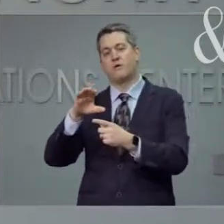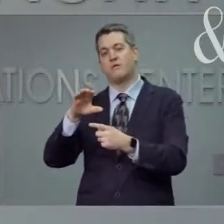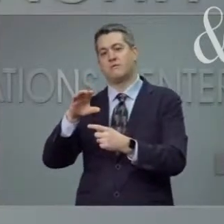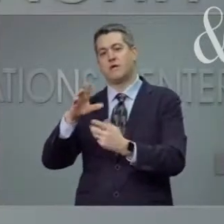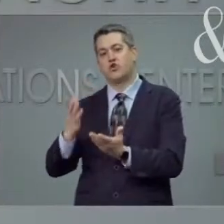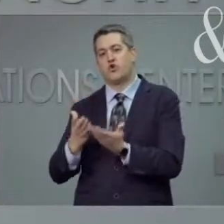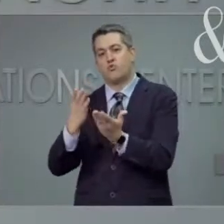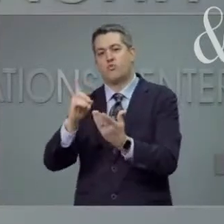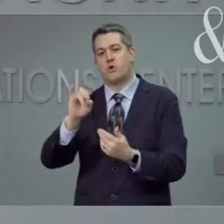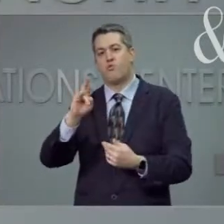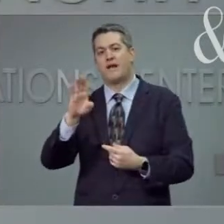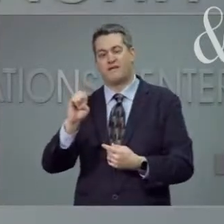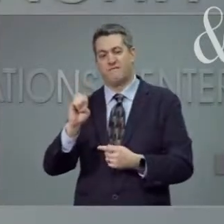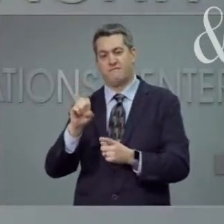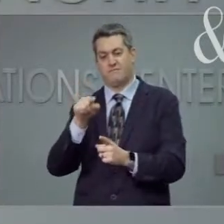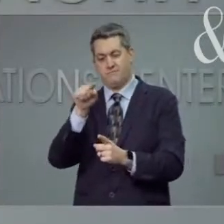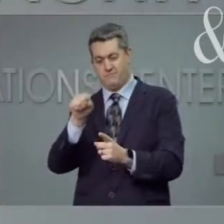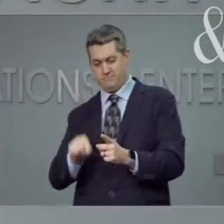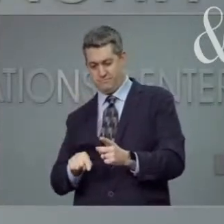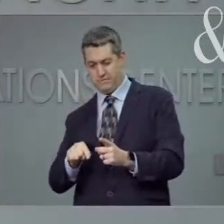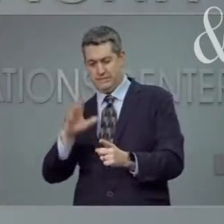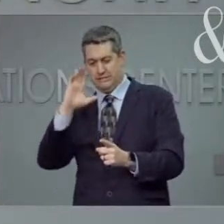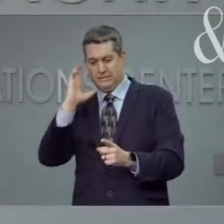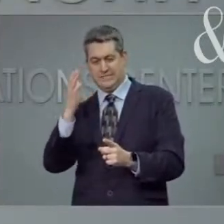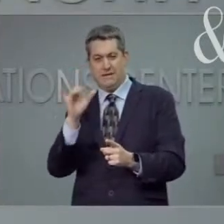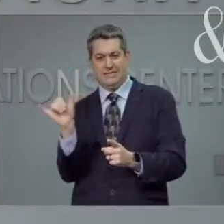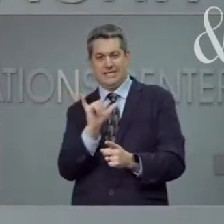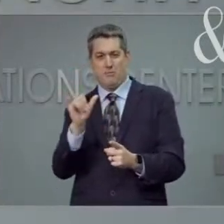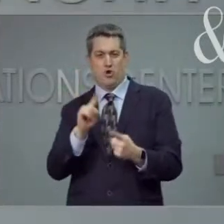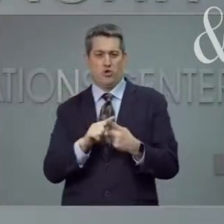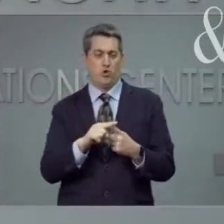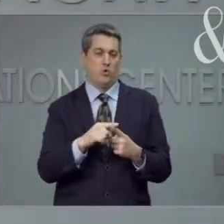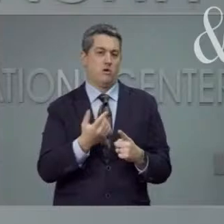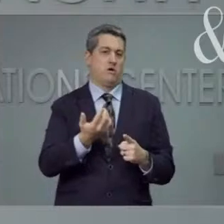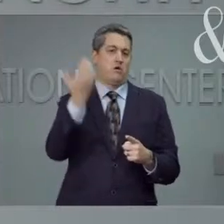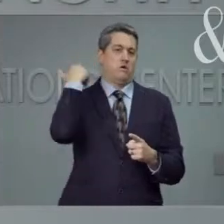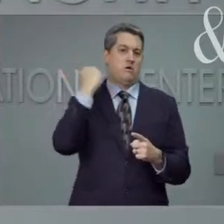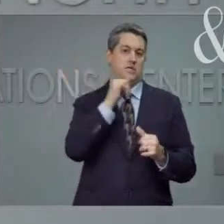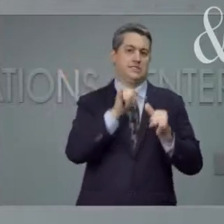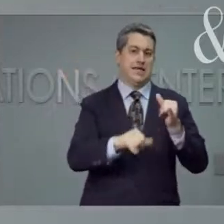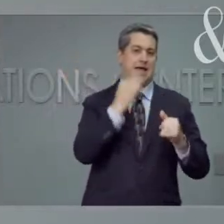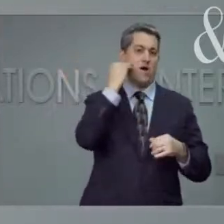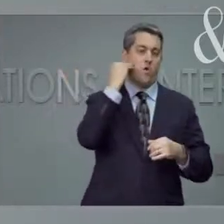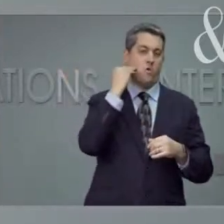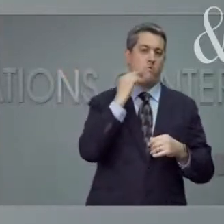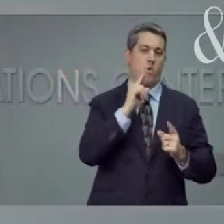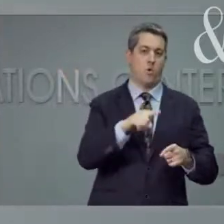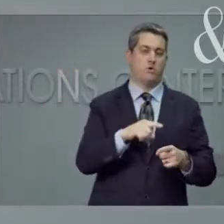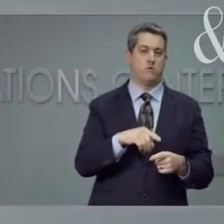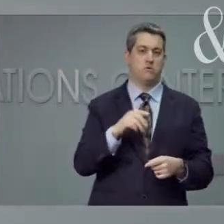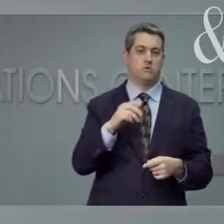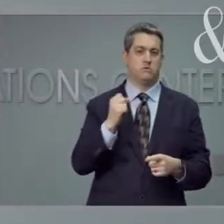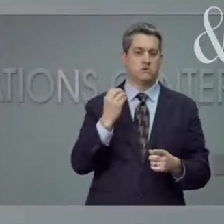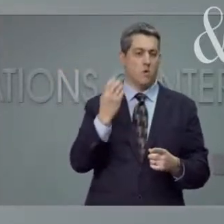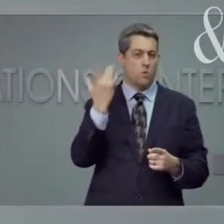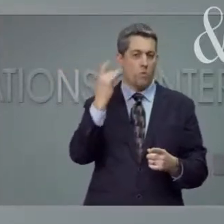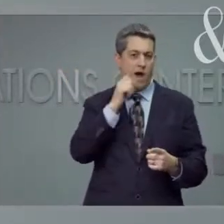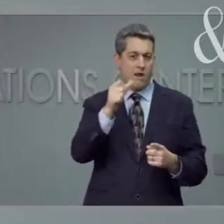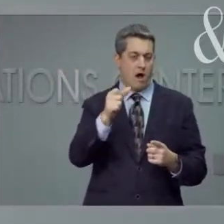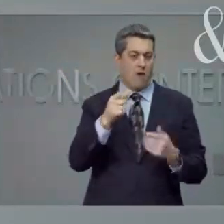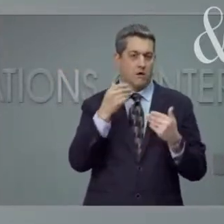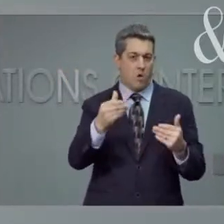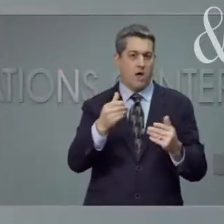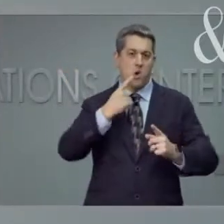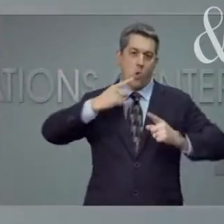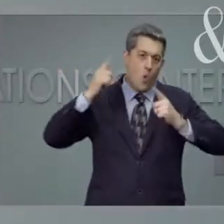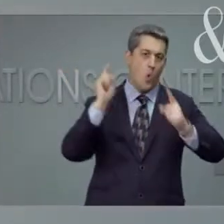of it are very similar to the initial stay-at-home order back in the spring. So why not take that step at this point and make it an